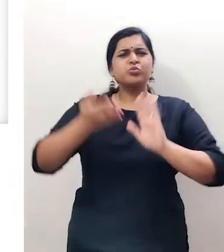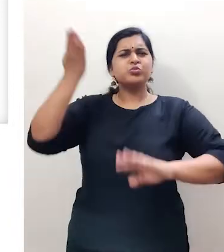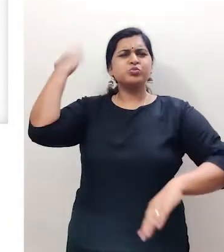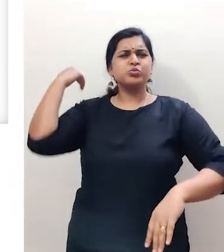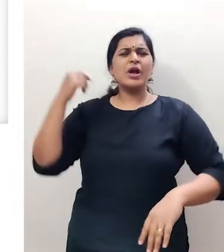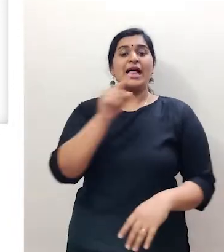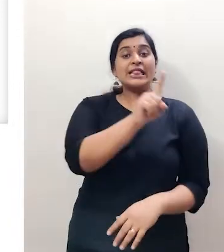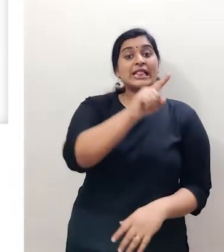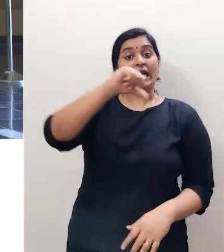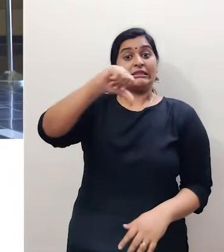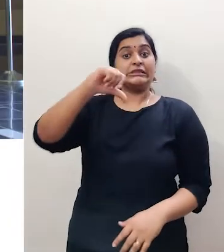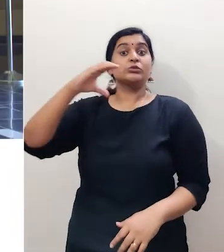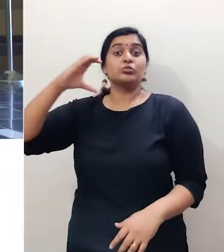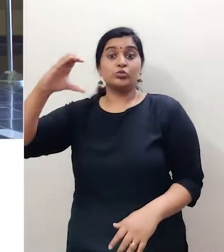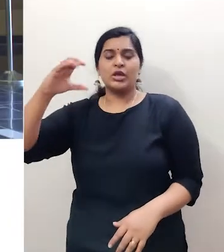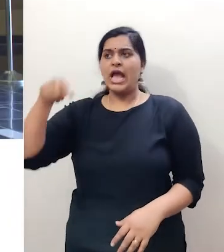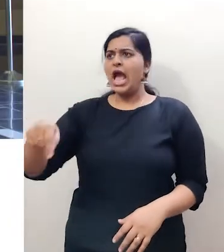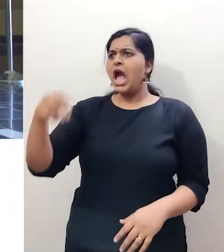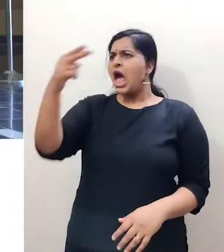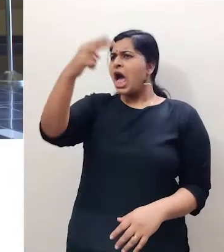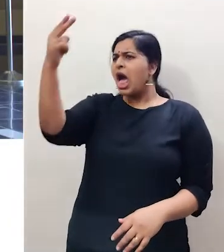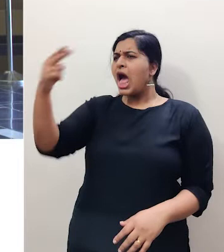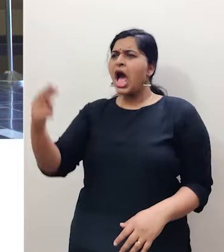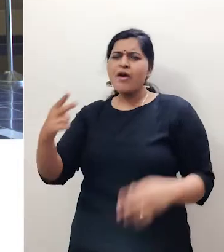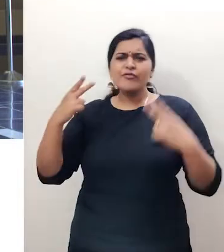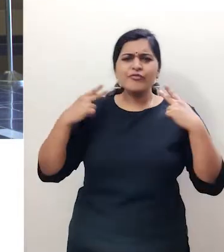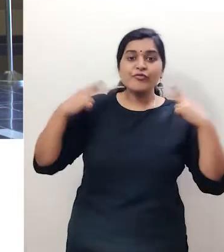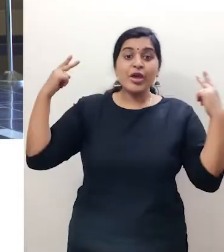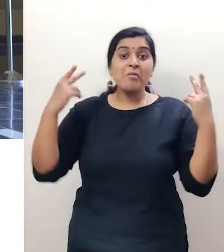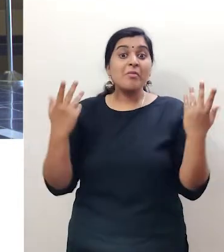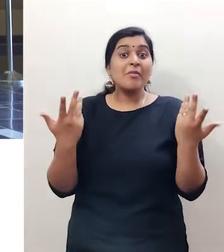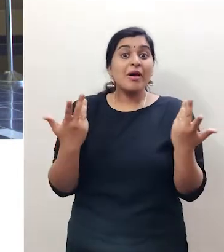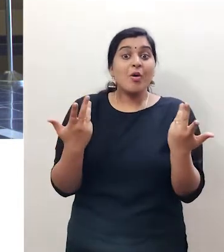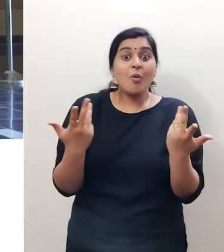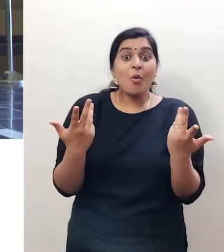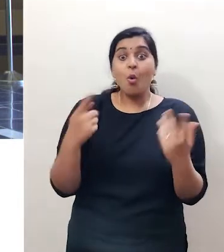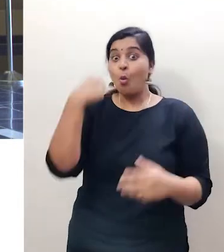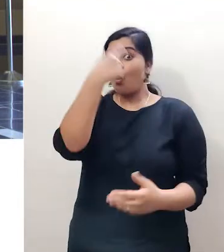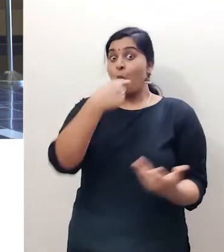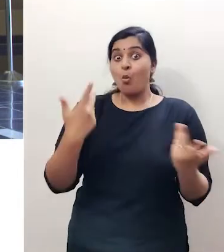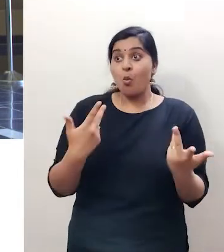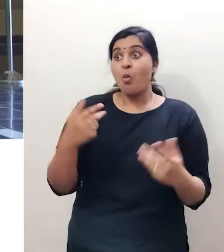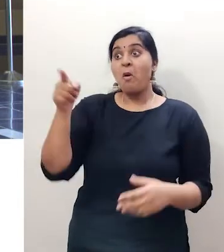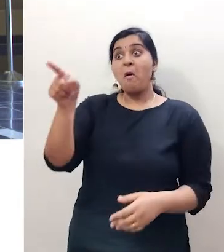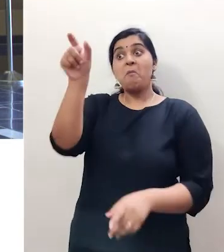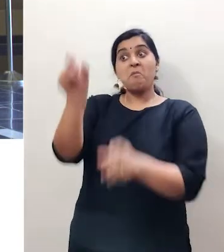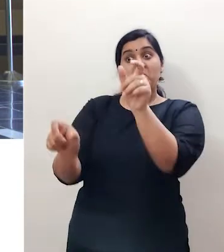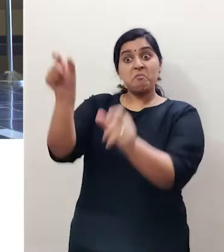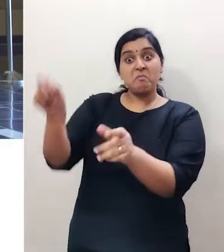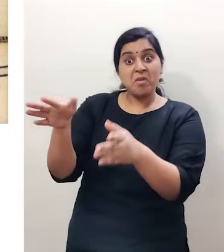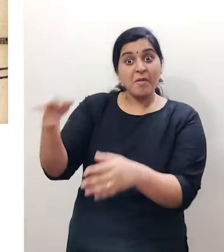19th century. The credit for making this motif popular goes to the patua painters of